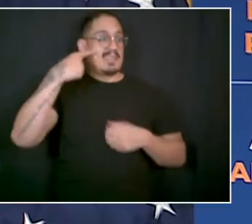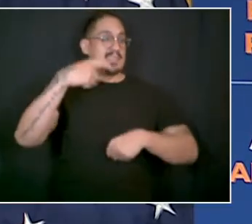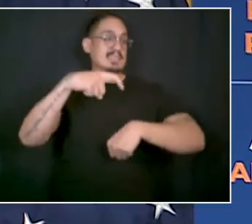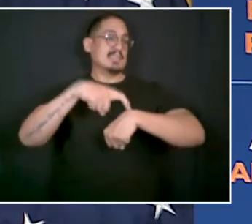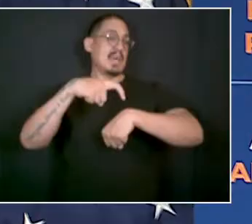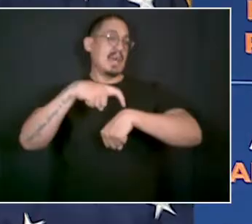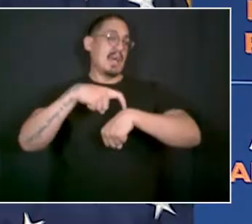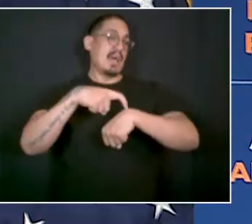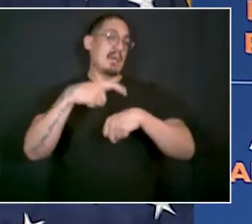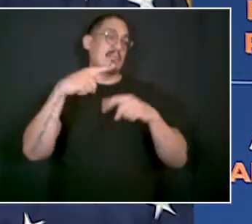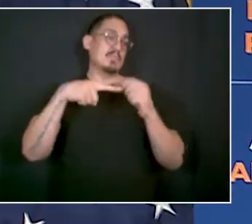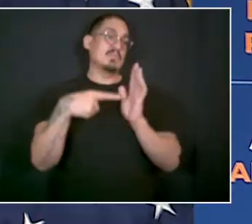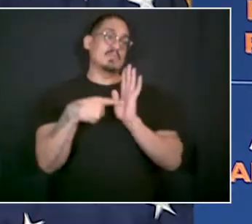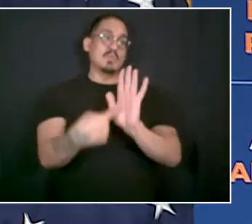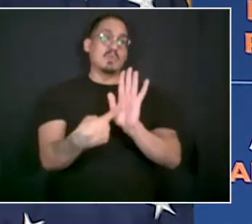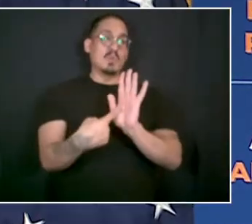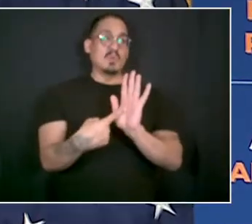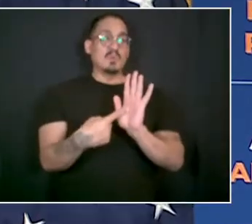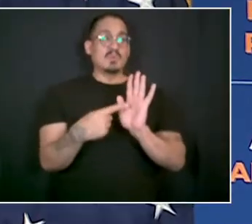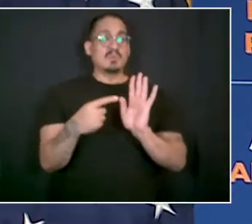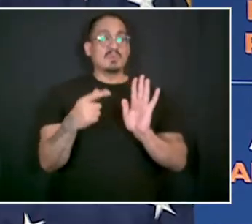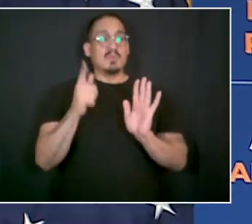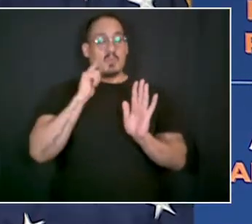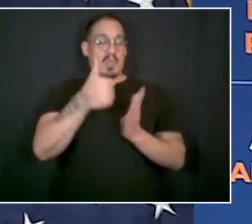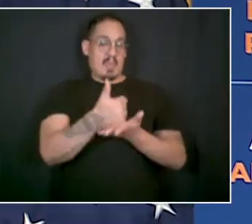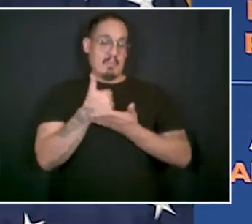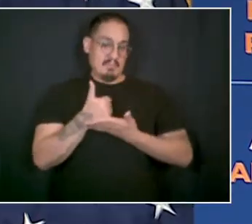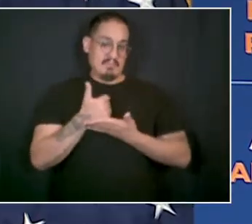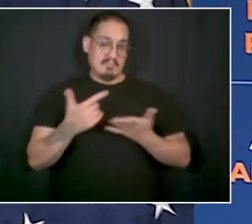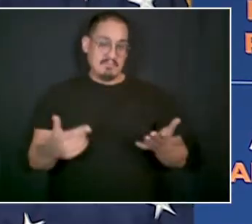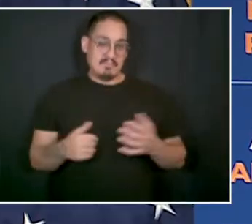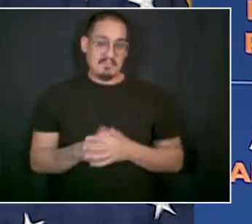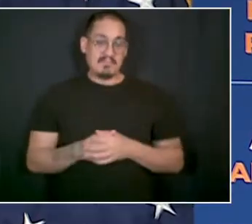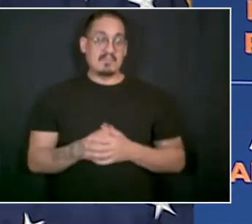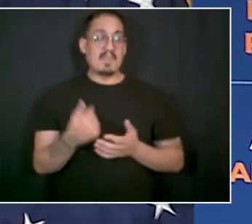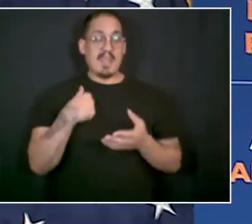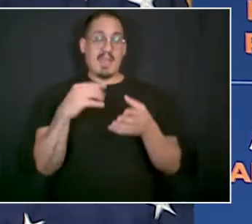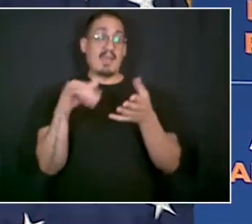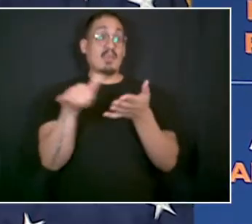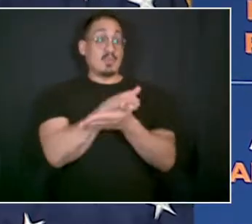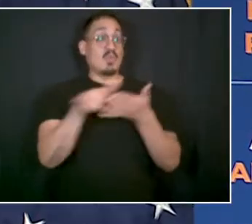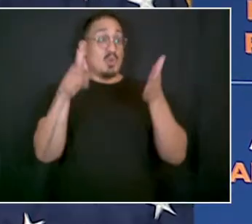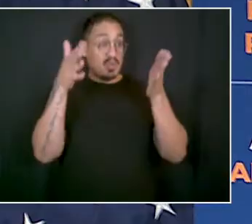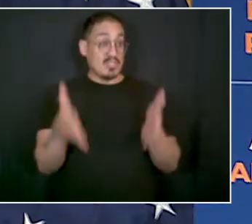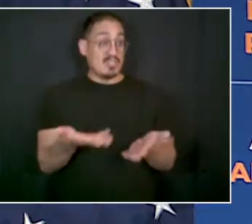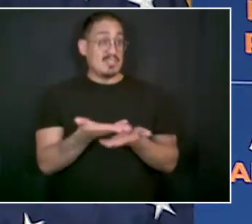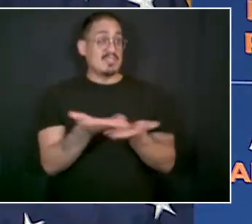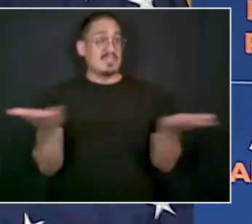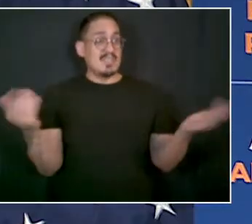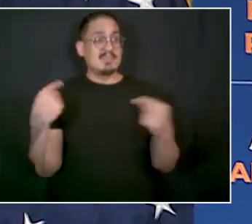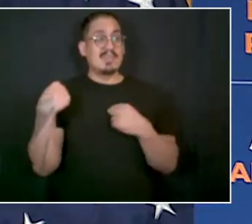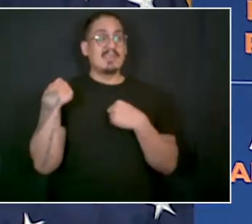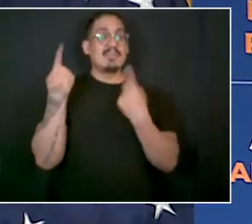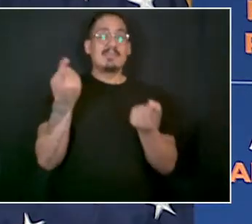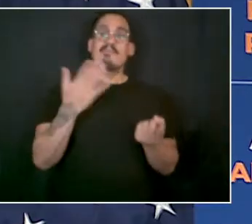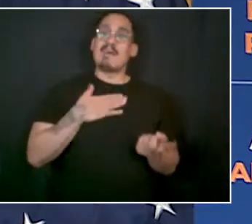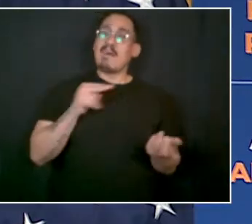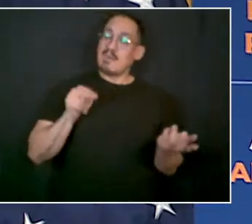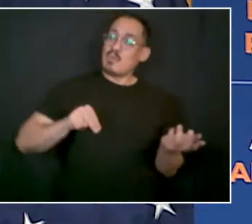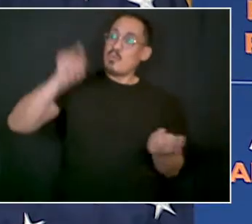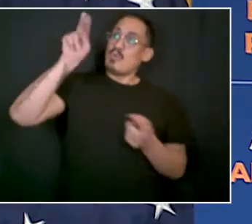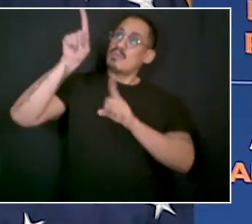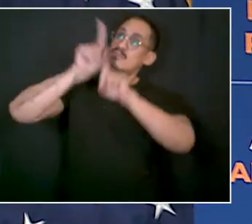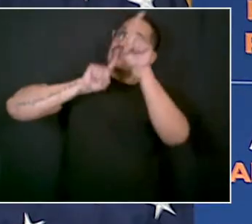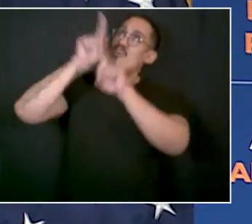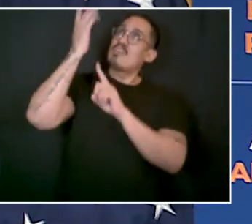but they've been my North Star. I say this over and over again. New Yorkers have been my therapy. That